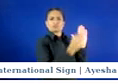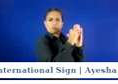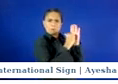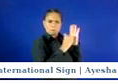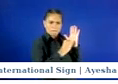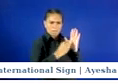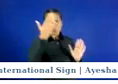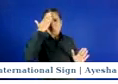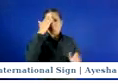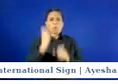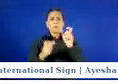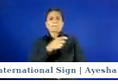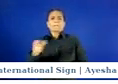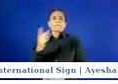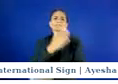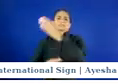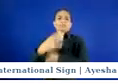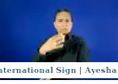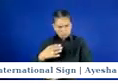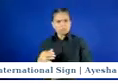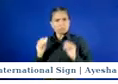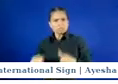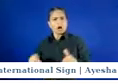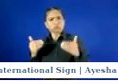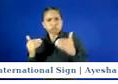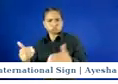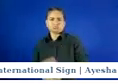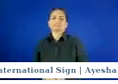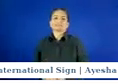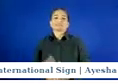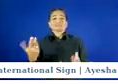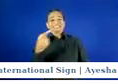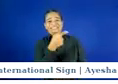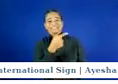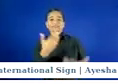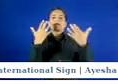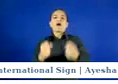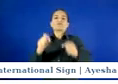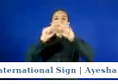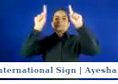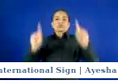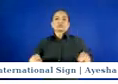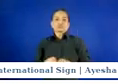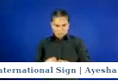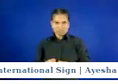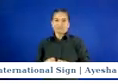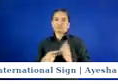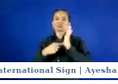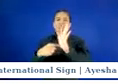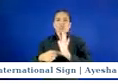collecting data. She's a woman with a physical disabilities in Muchinga province of Zambia. What